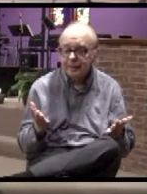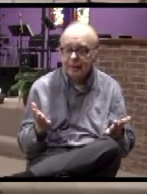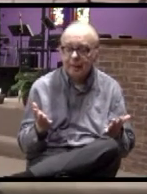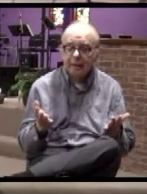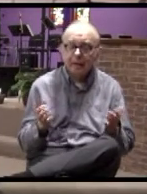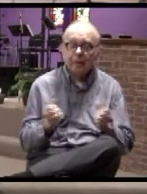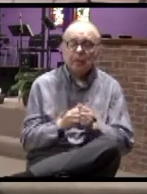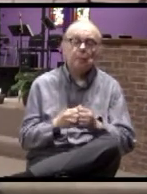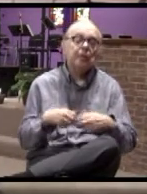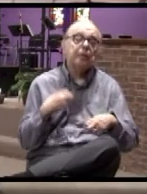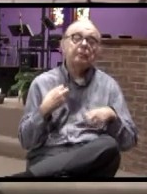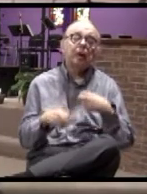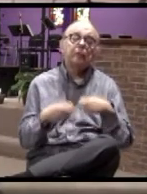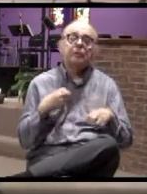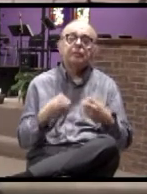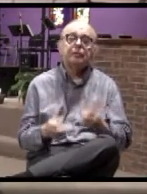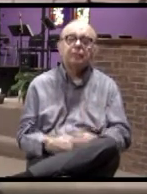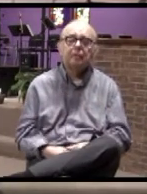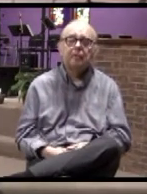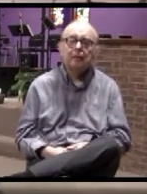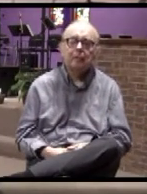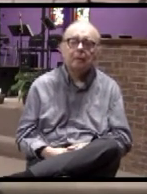with their issues.